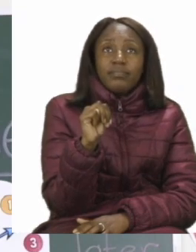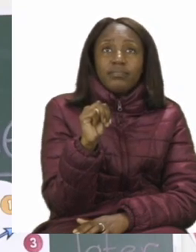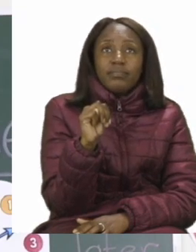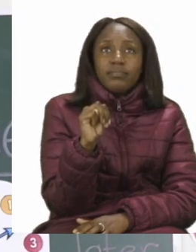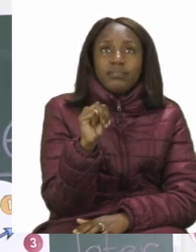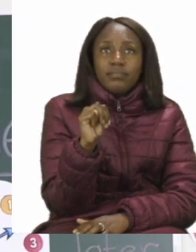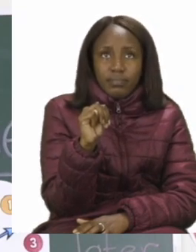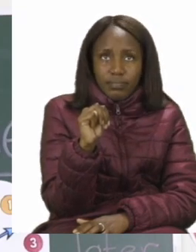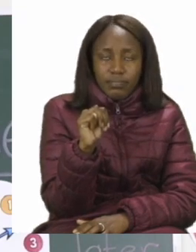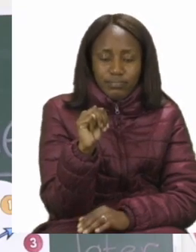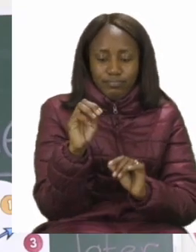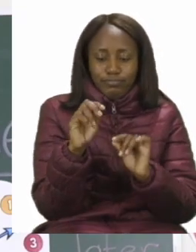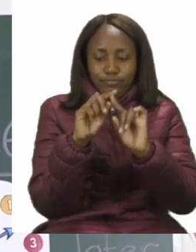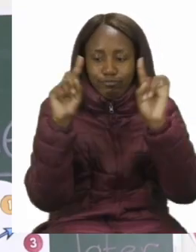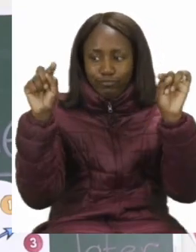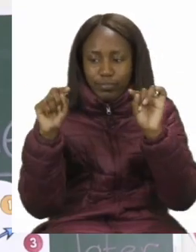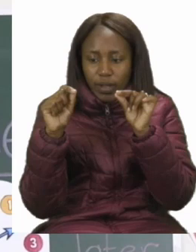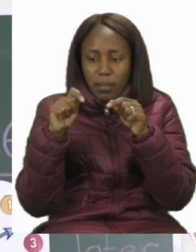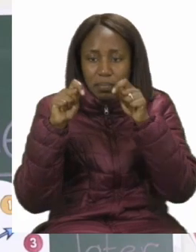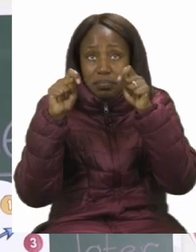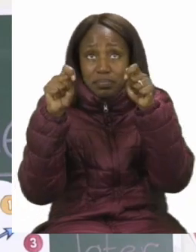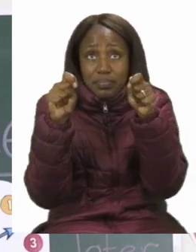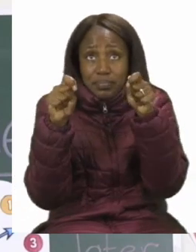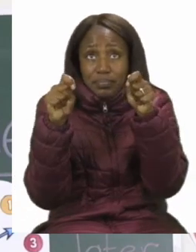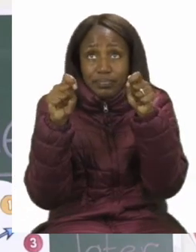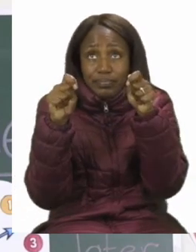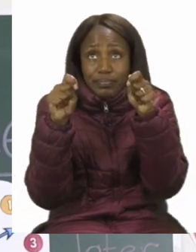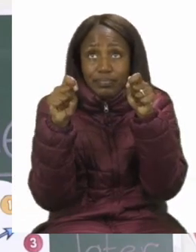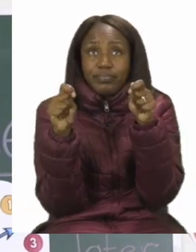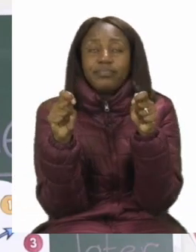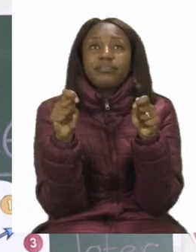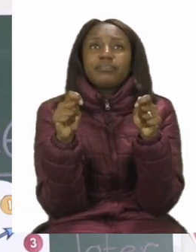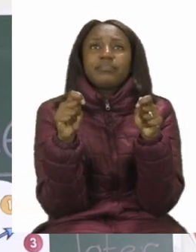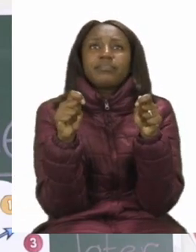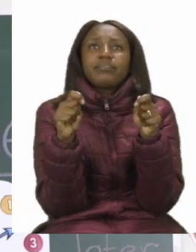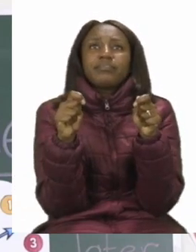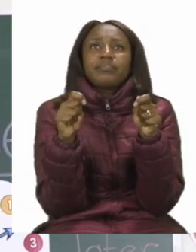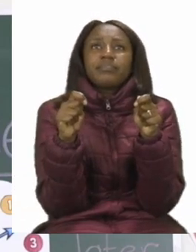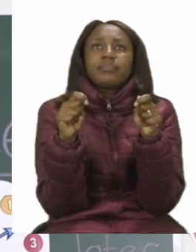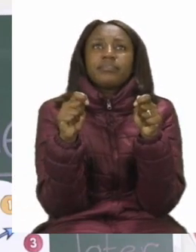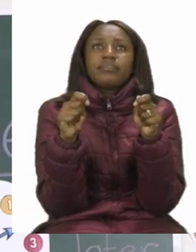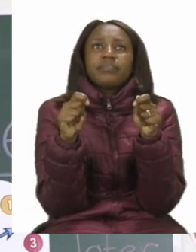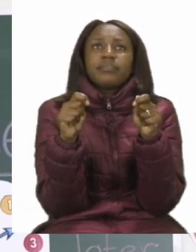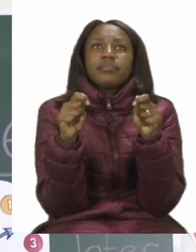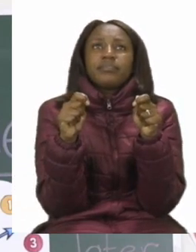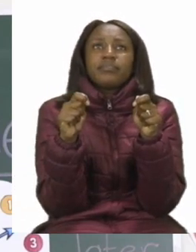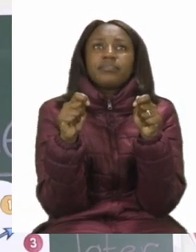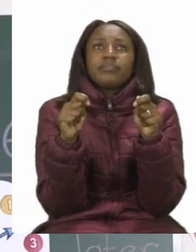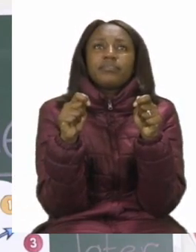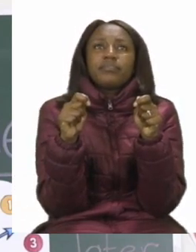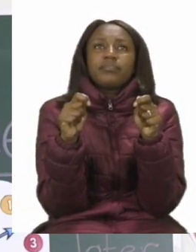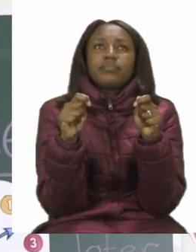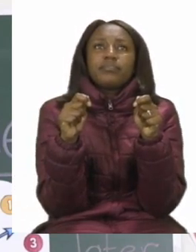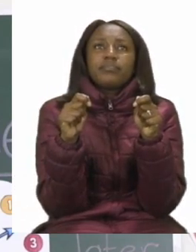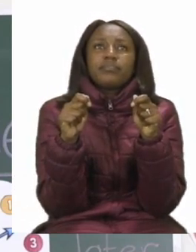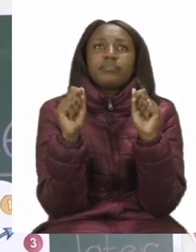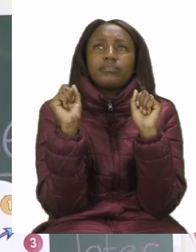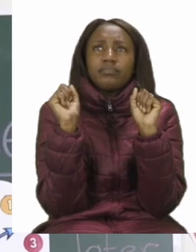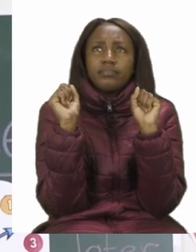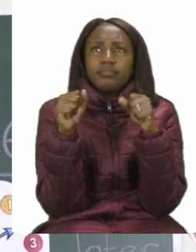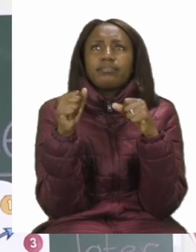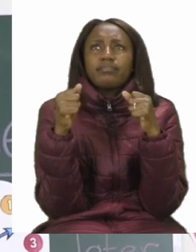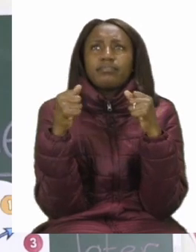it nicely in the middle of the box. Okay, and then you have to